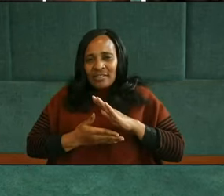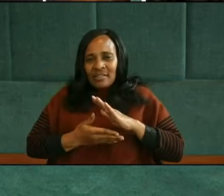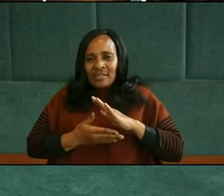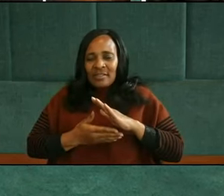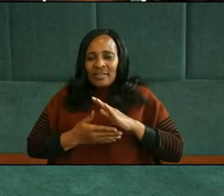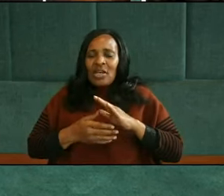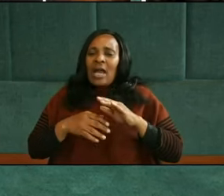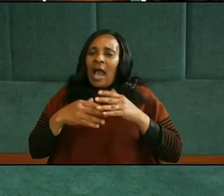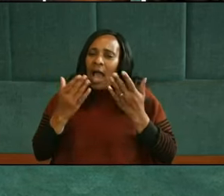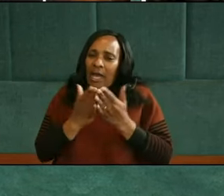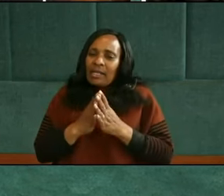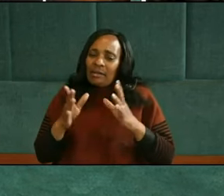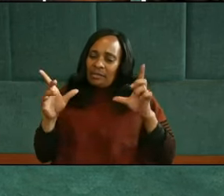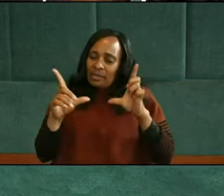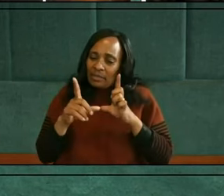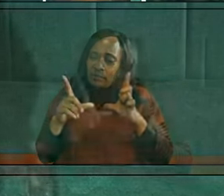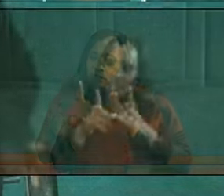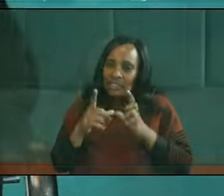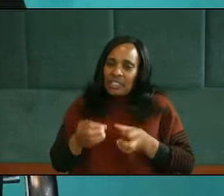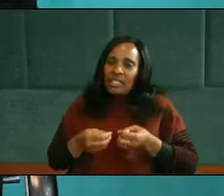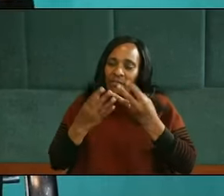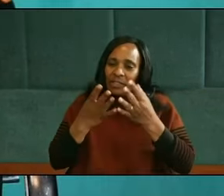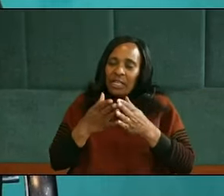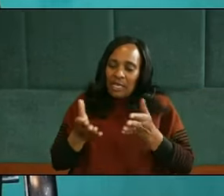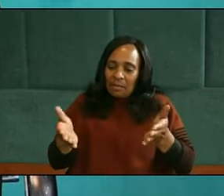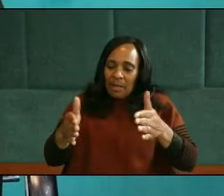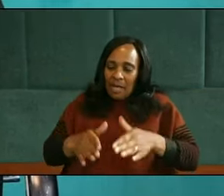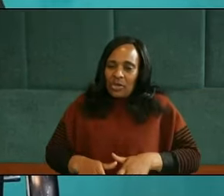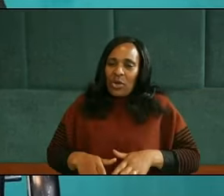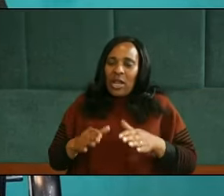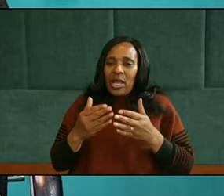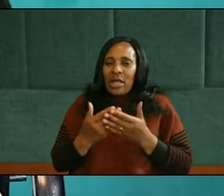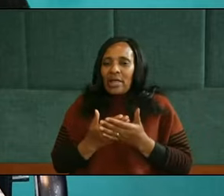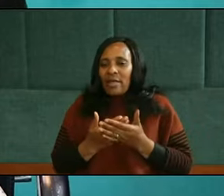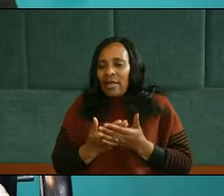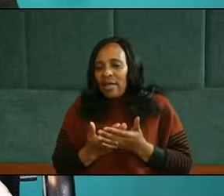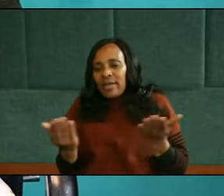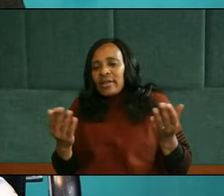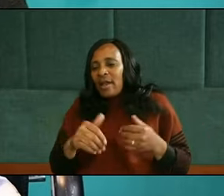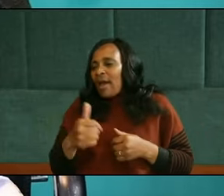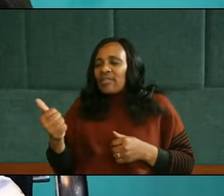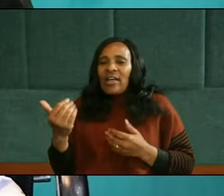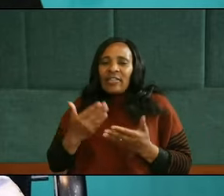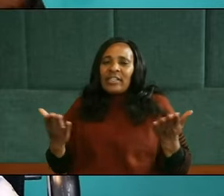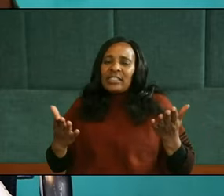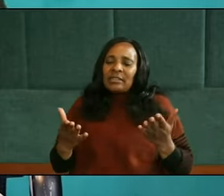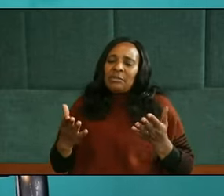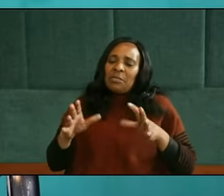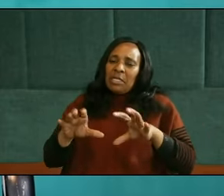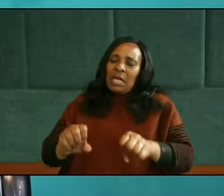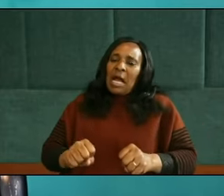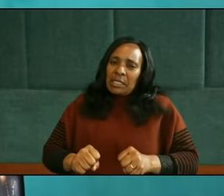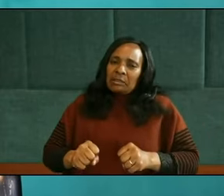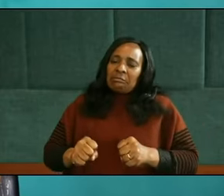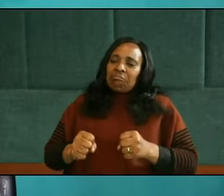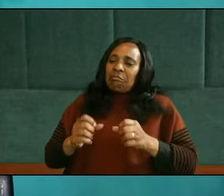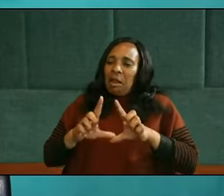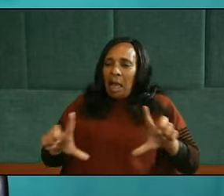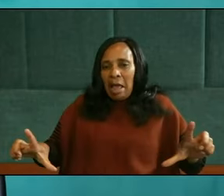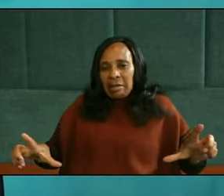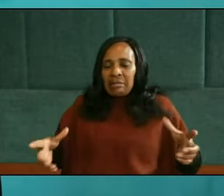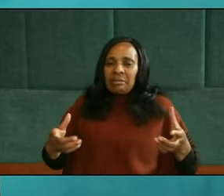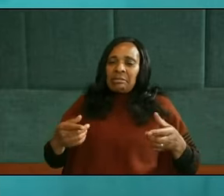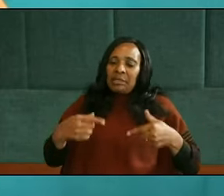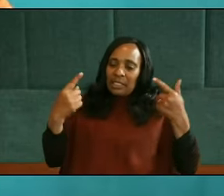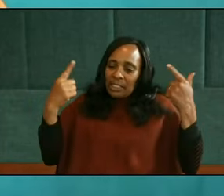a death certificate is issued for burial and all the other things, maybe inheritance of land, succession of property.